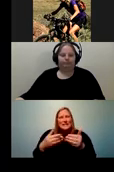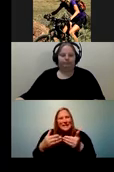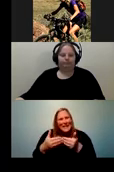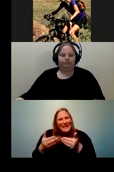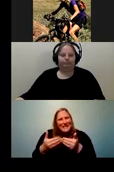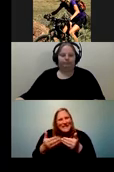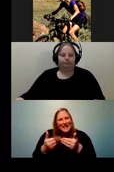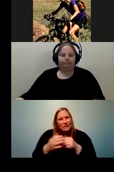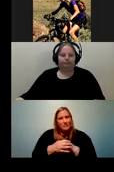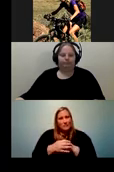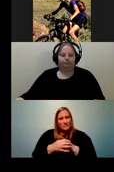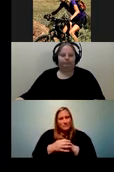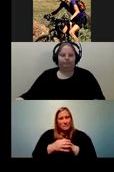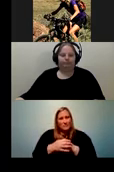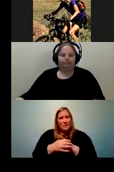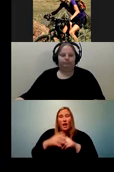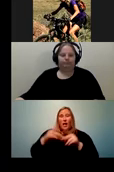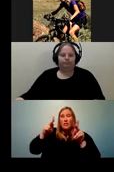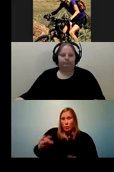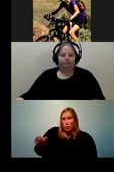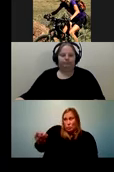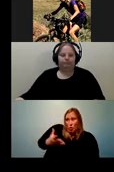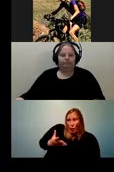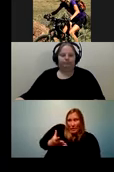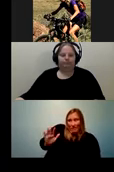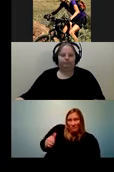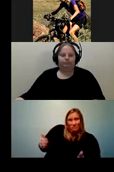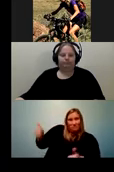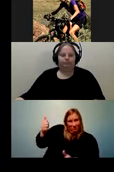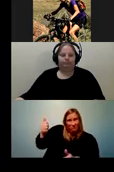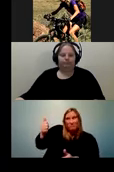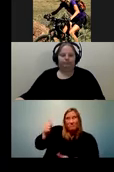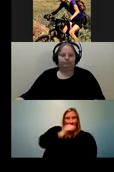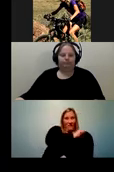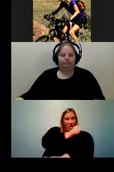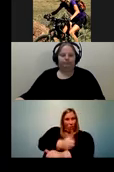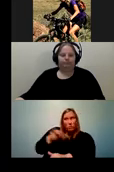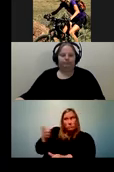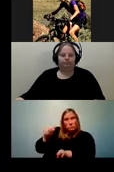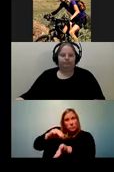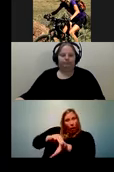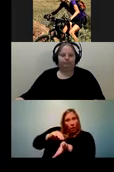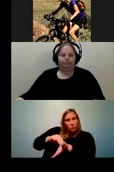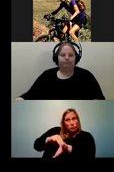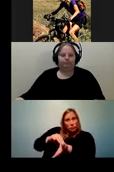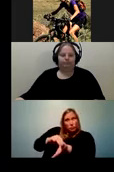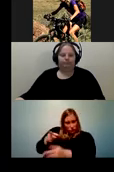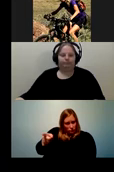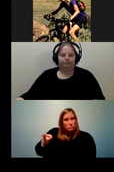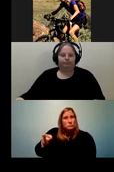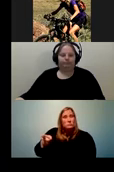because the person who told me was an authority. She was a doctor. She might not have been a doctor of corn, but she was a